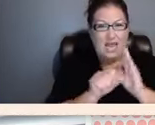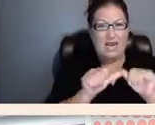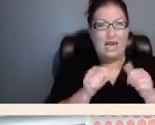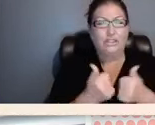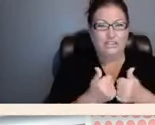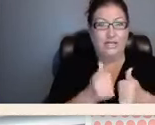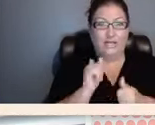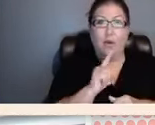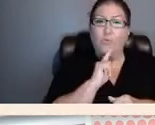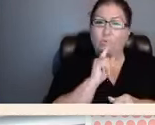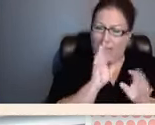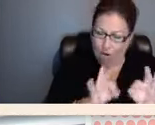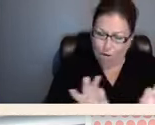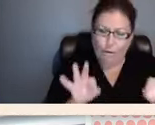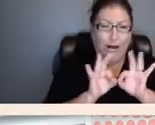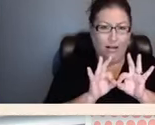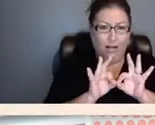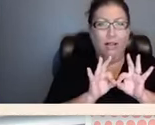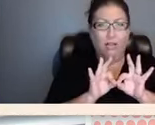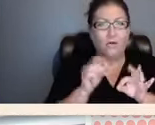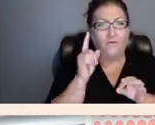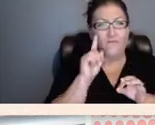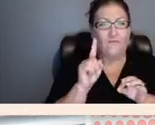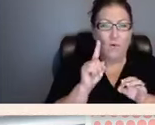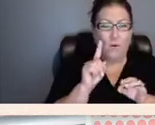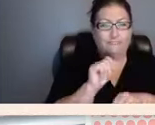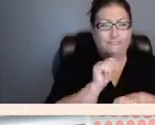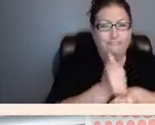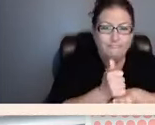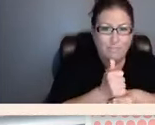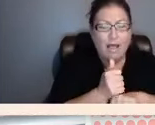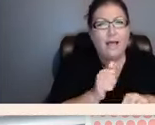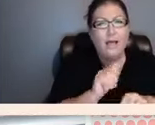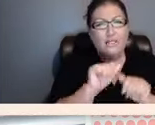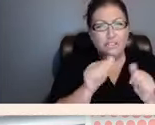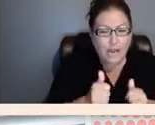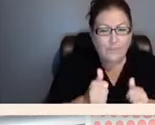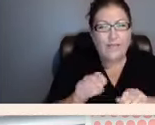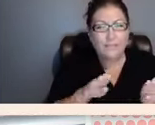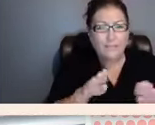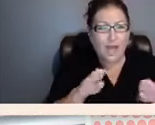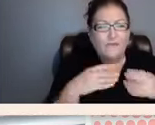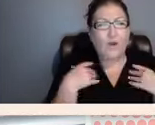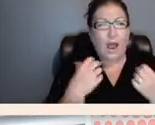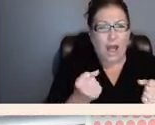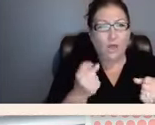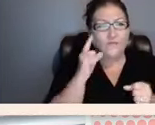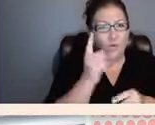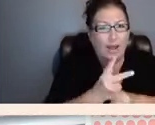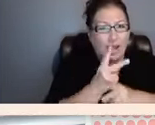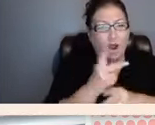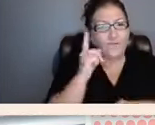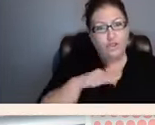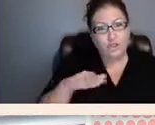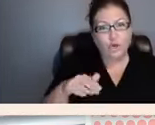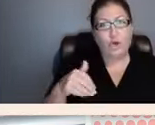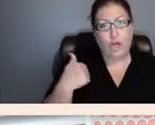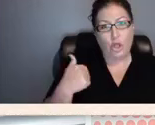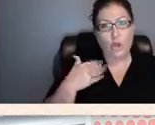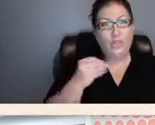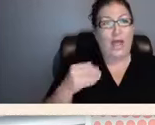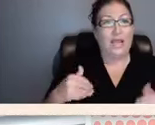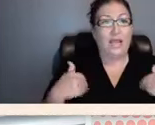critical in shaping the behavioral health system of care for children, youth, and young adults. A lot of